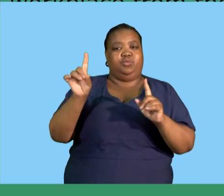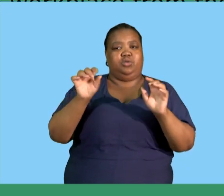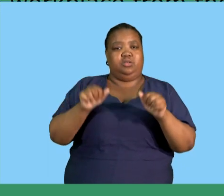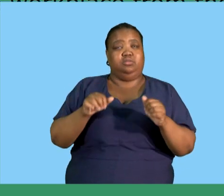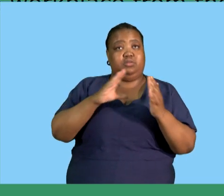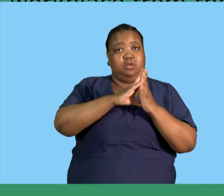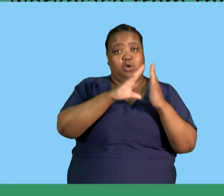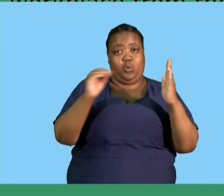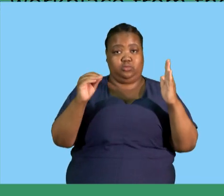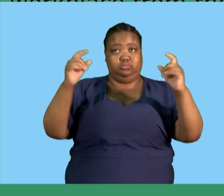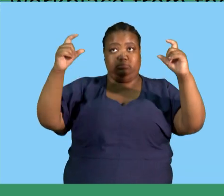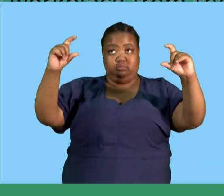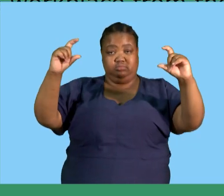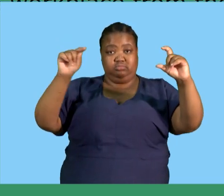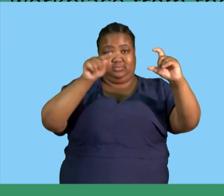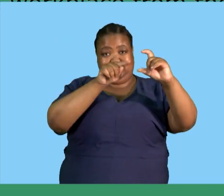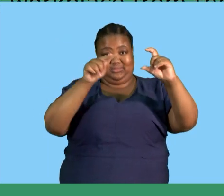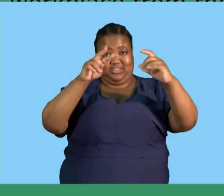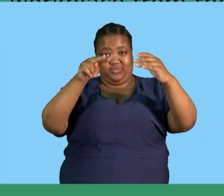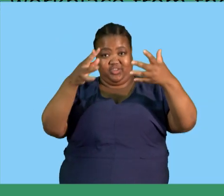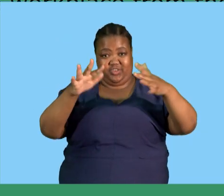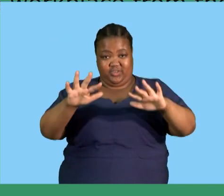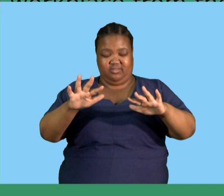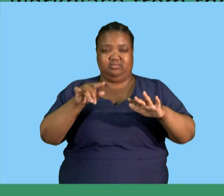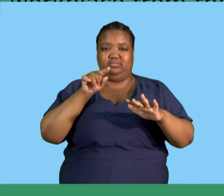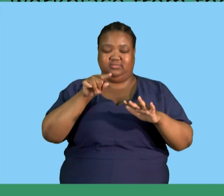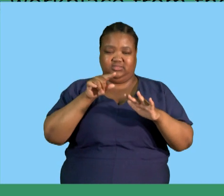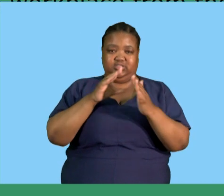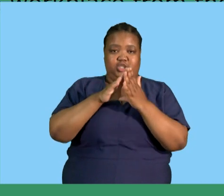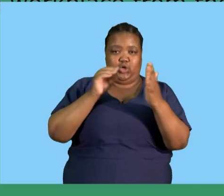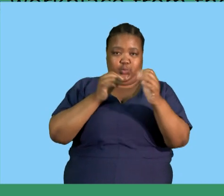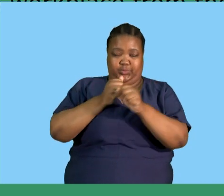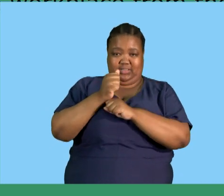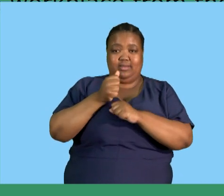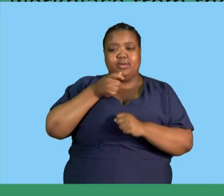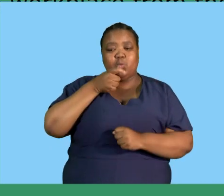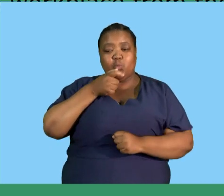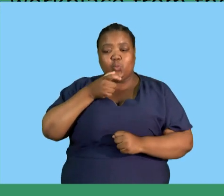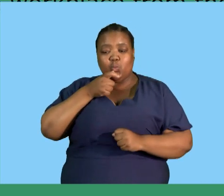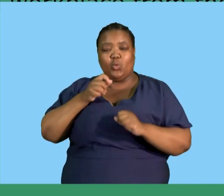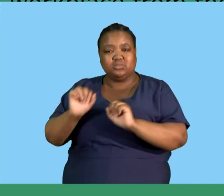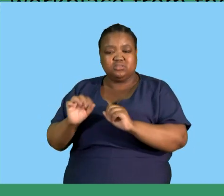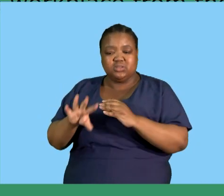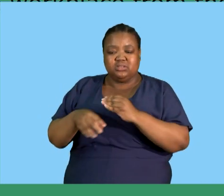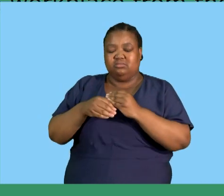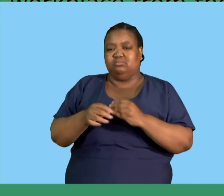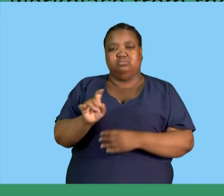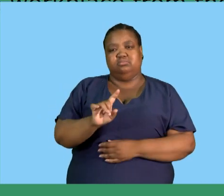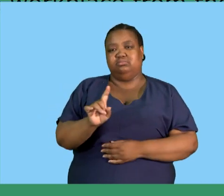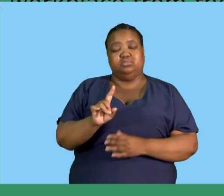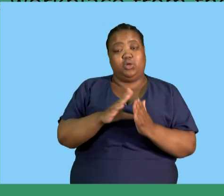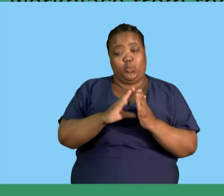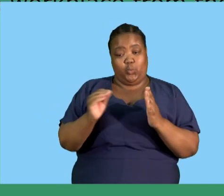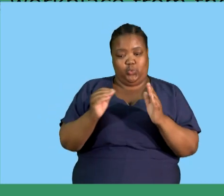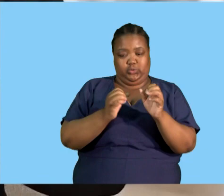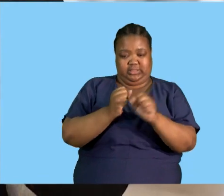quoting, you take it as is from the scenario, not from anywhere else. You don't paraphrase. You don't put in your own words. It doesn't matter how tempted you are to put